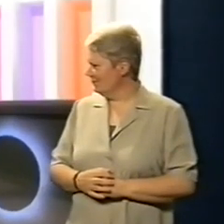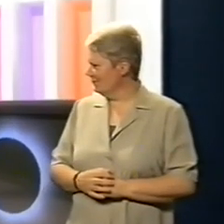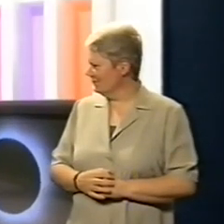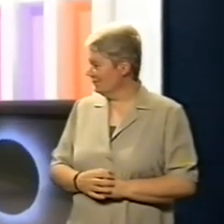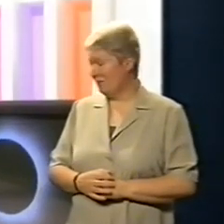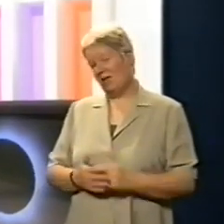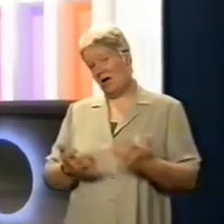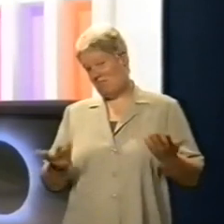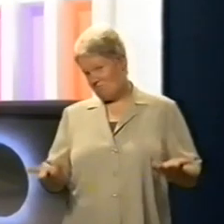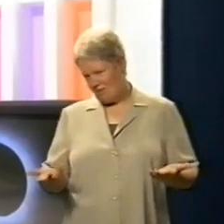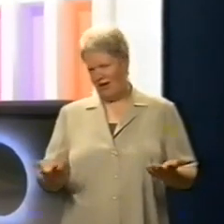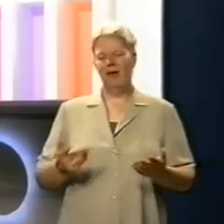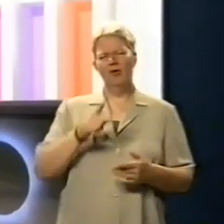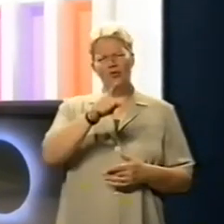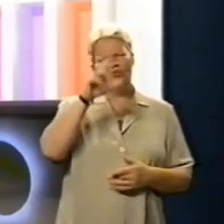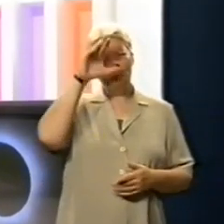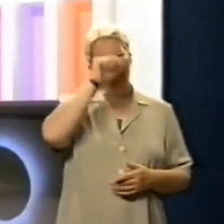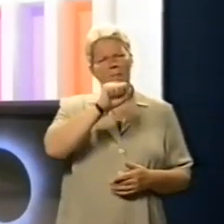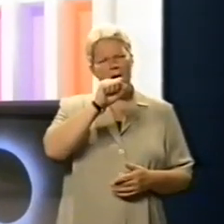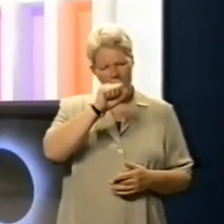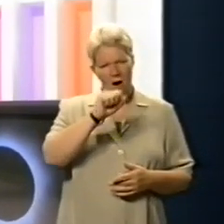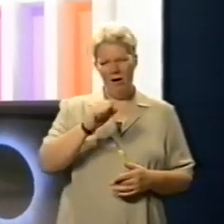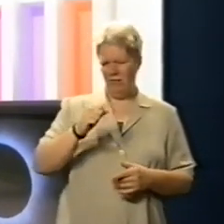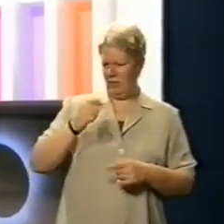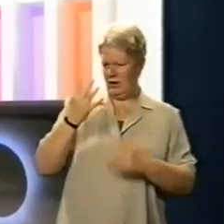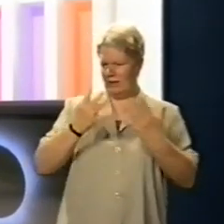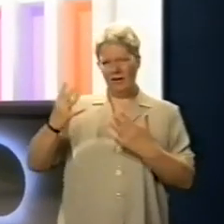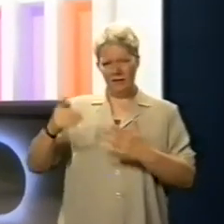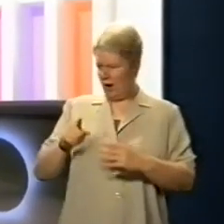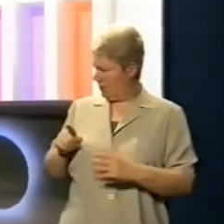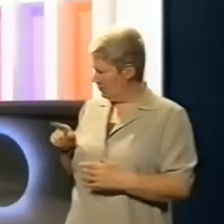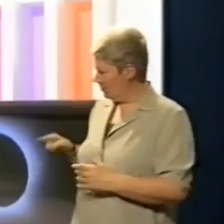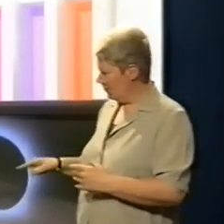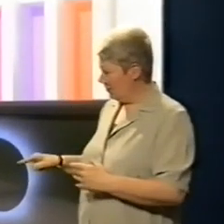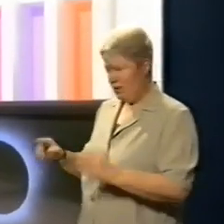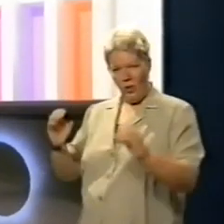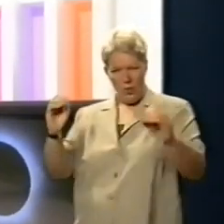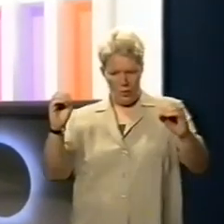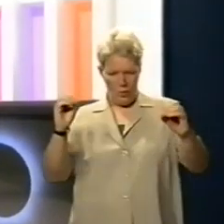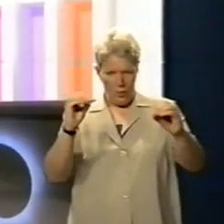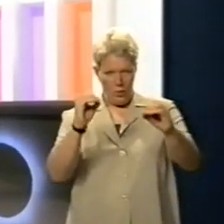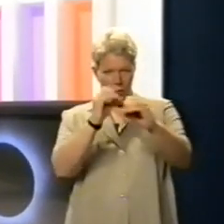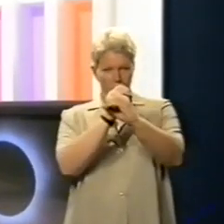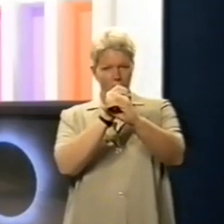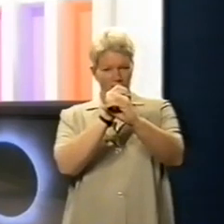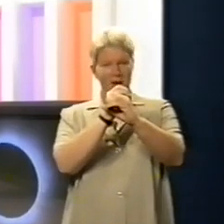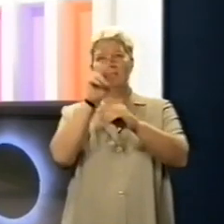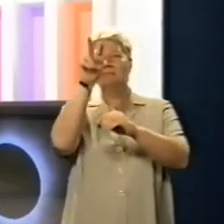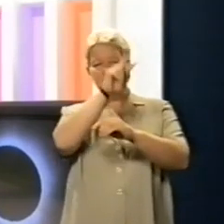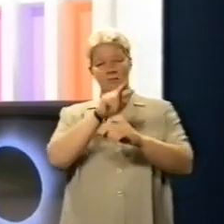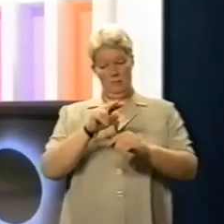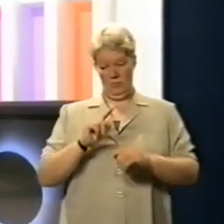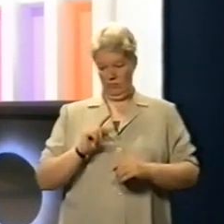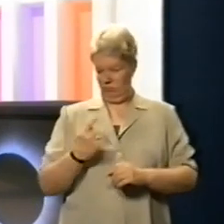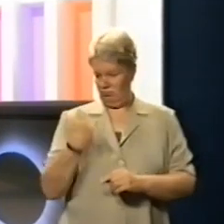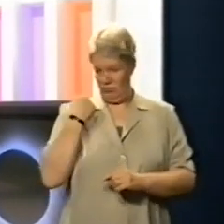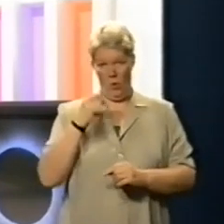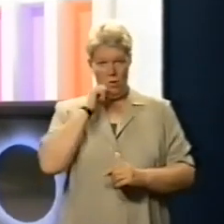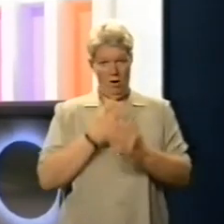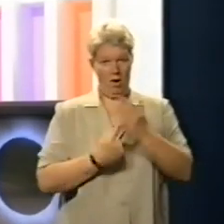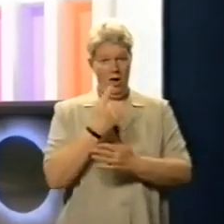Do you remember that amazing eclipse in Cornwall in 1999? Well, tomorrow sees the first total eclipse since then. This